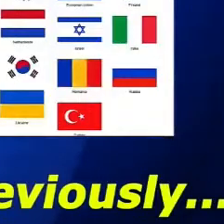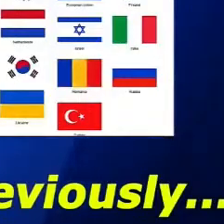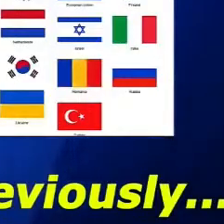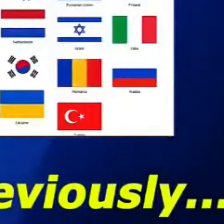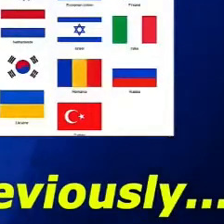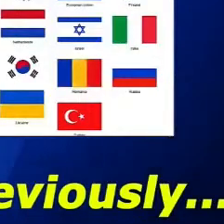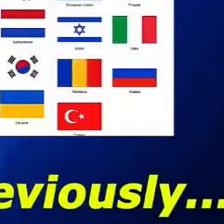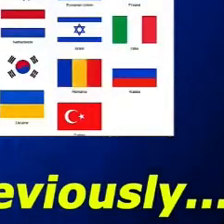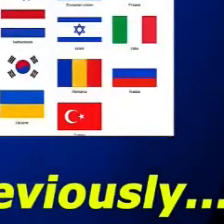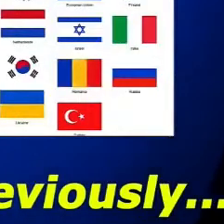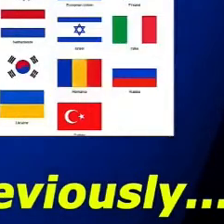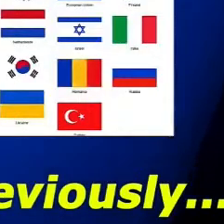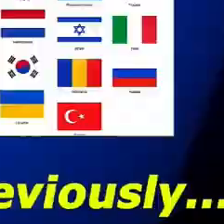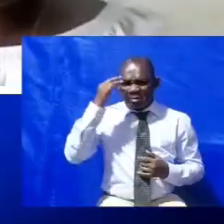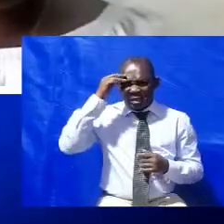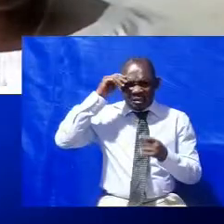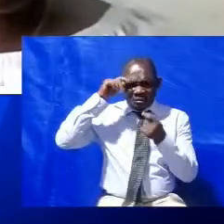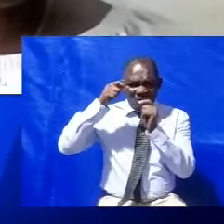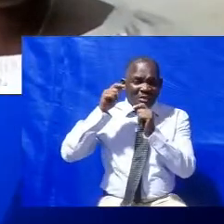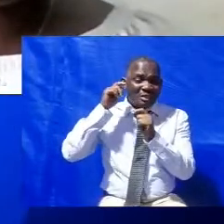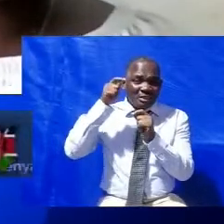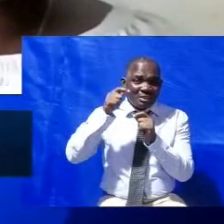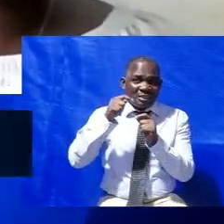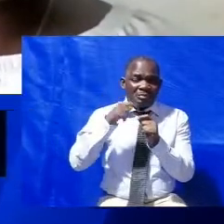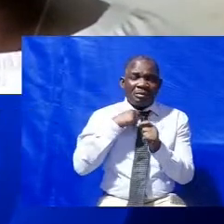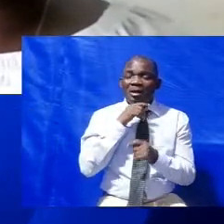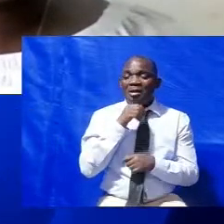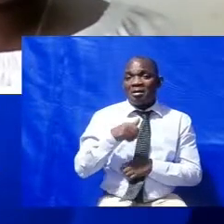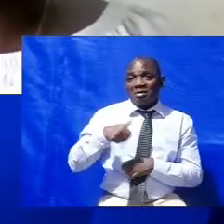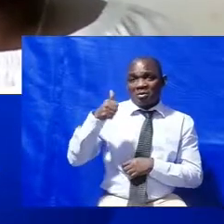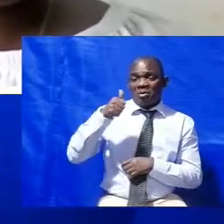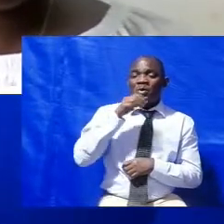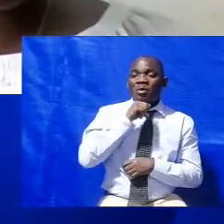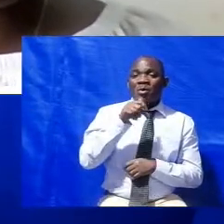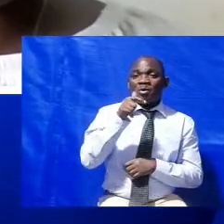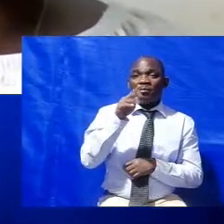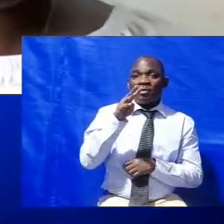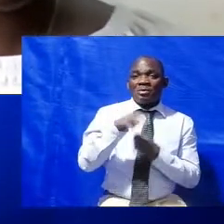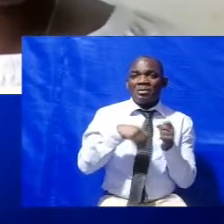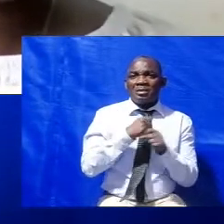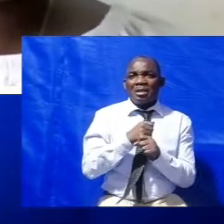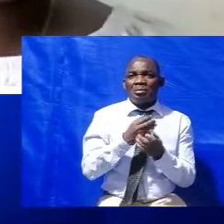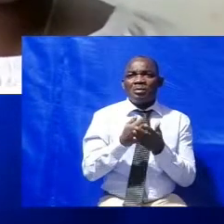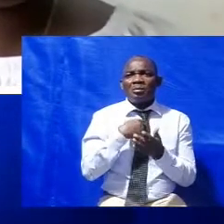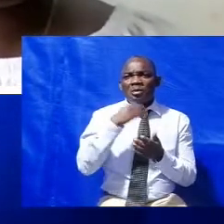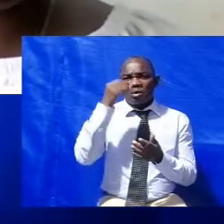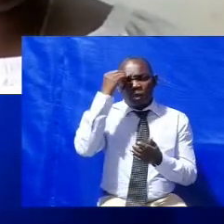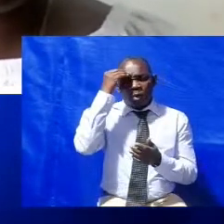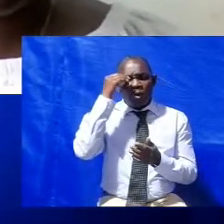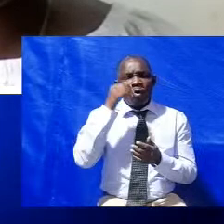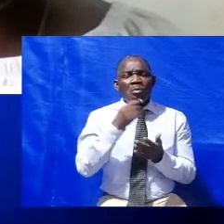Previously on the Helping Hand TV show. Later in life, when I became an adult at 24, that's where I knew that